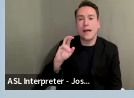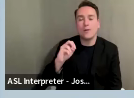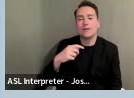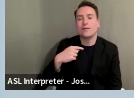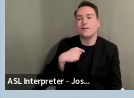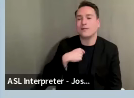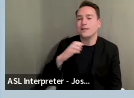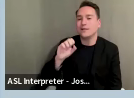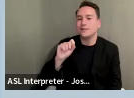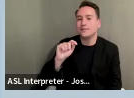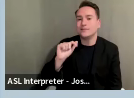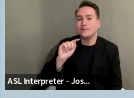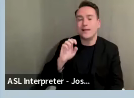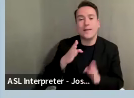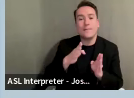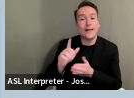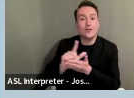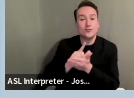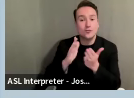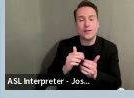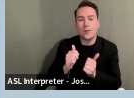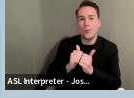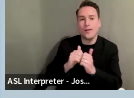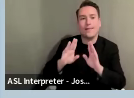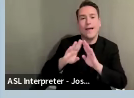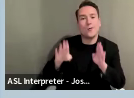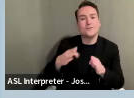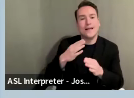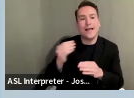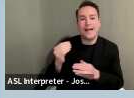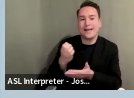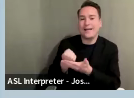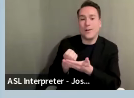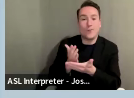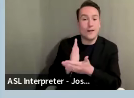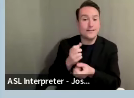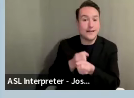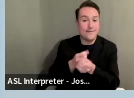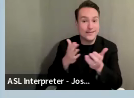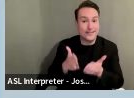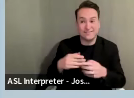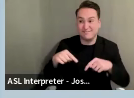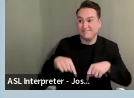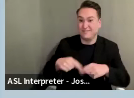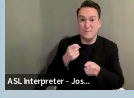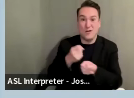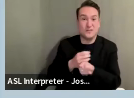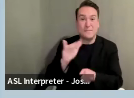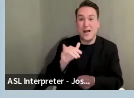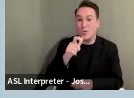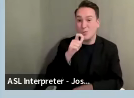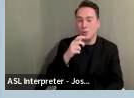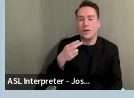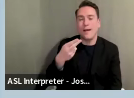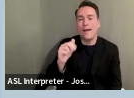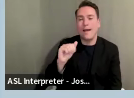with the Housing and Economic Rights Advocates. This seminar this evening about estate planning is sponsored by Habitat for Humanity. So